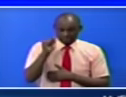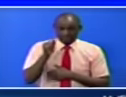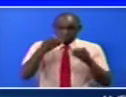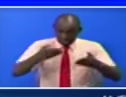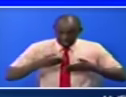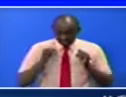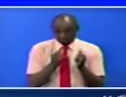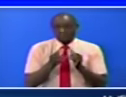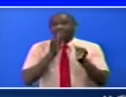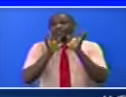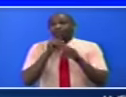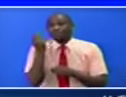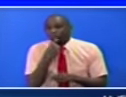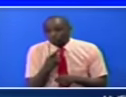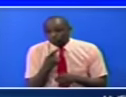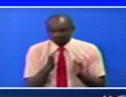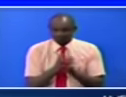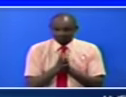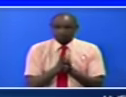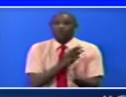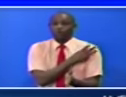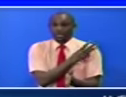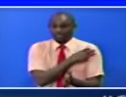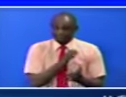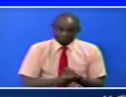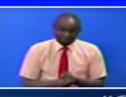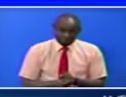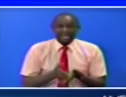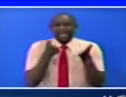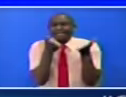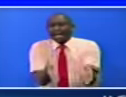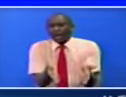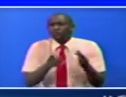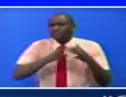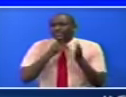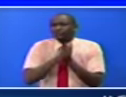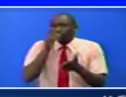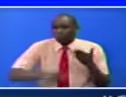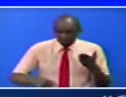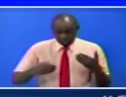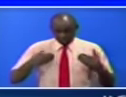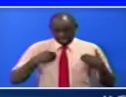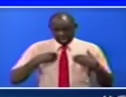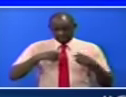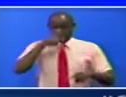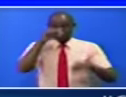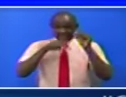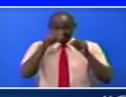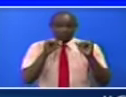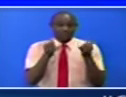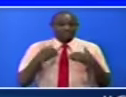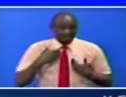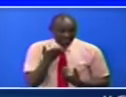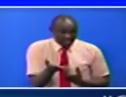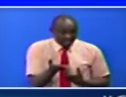Tonight, our sign language interpreter is William Silla. So I want to start off with some party primaries news, and